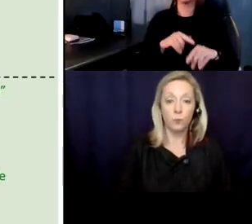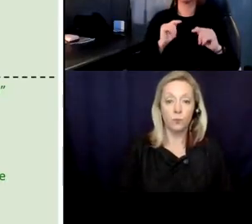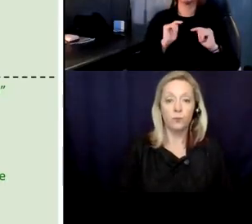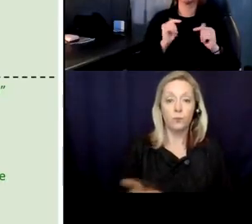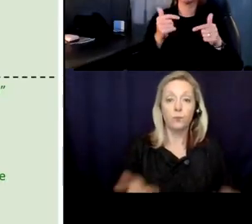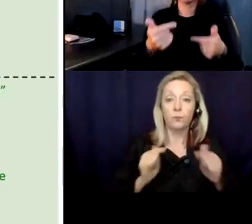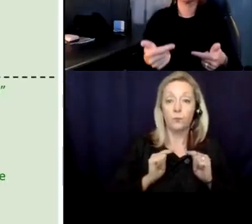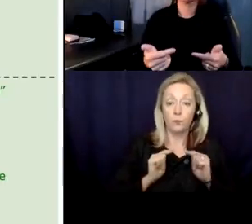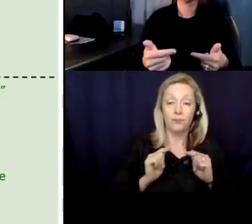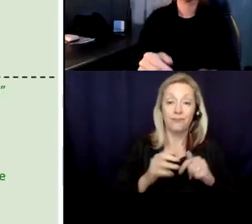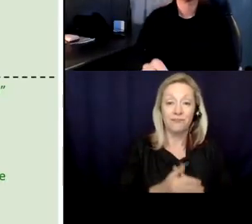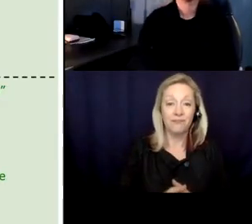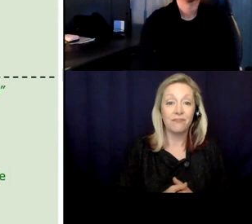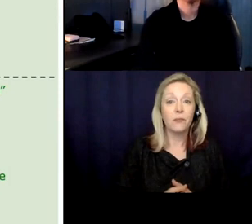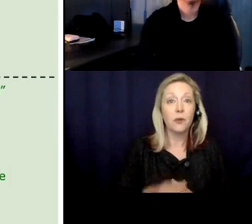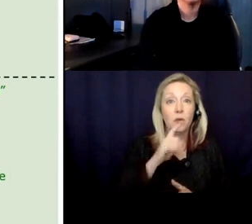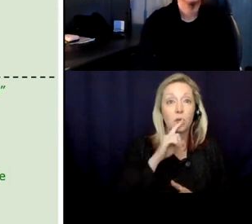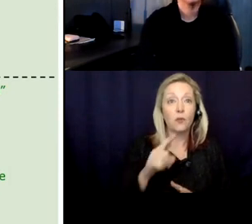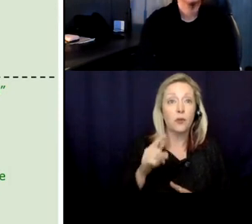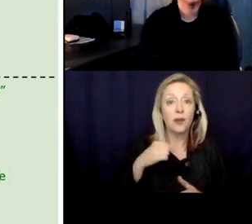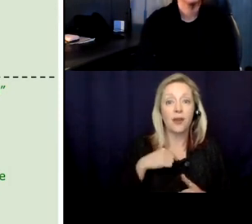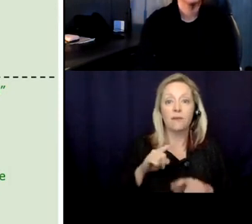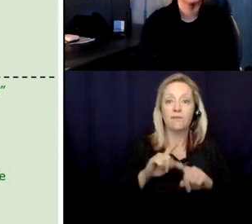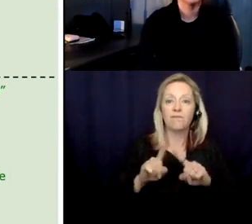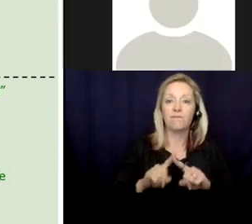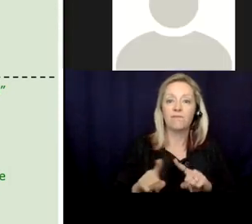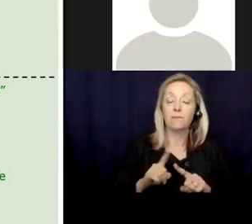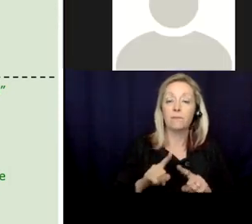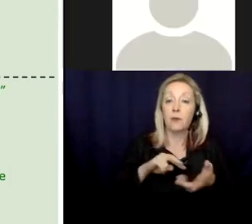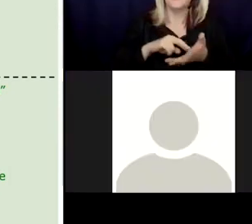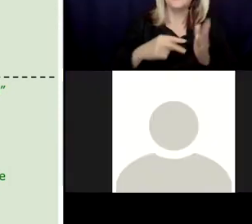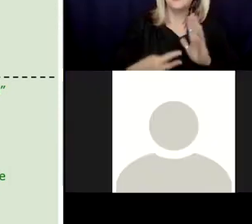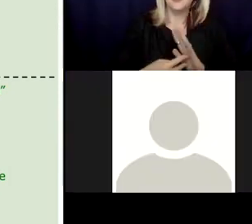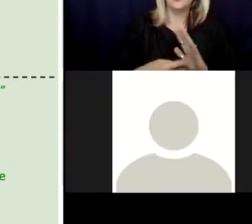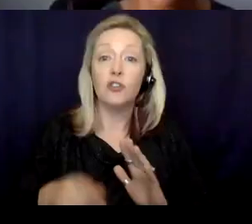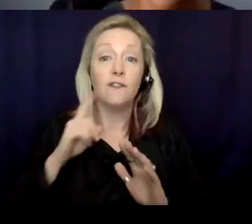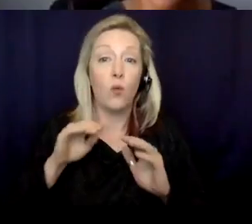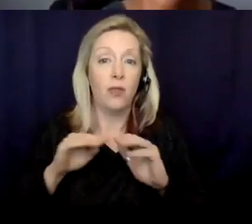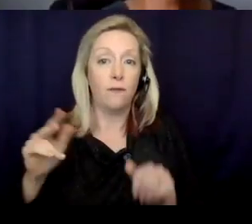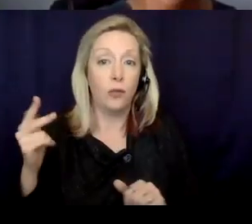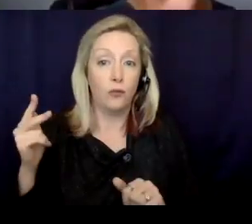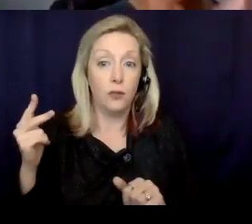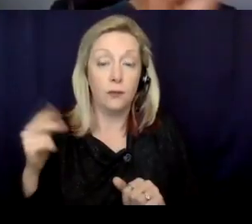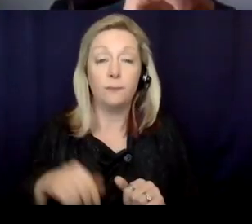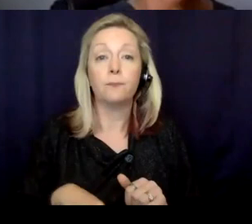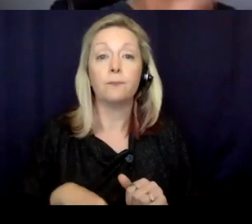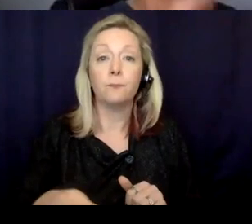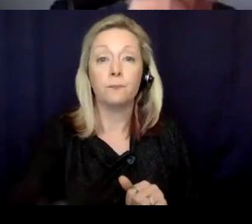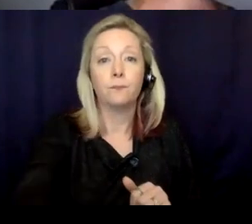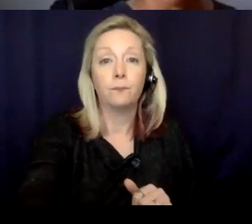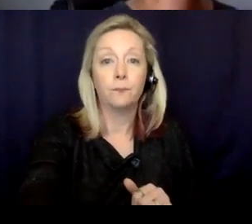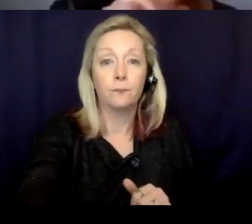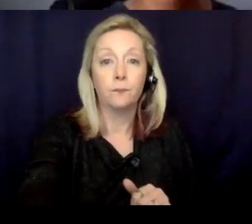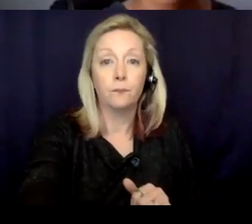the different kinds of intents that they're going to use. And this is what they might show in level 3. As you know, we're still